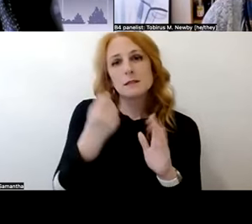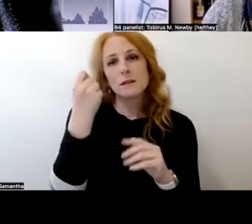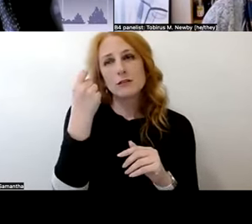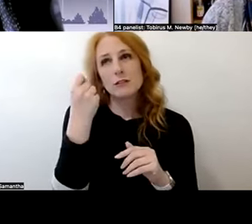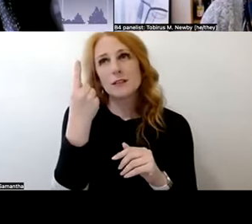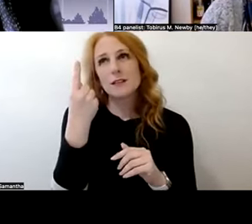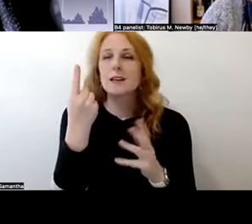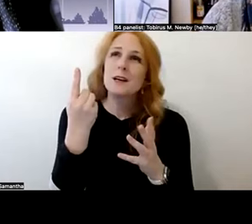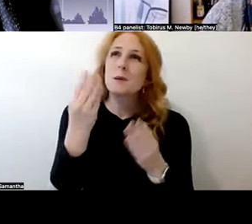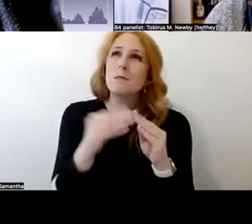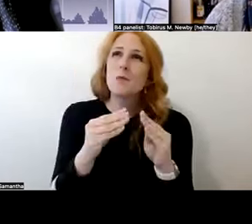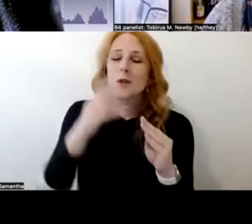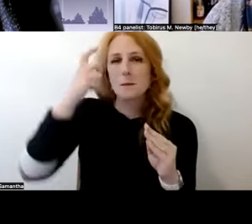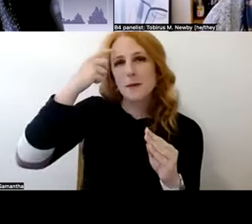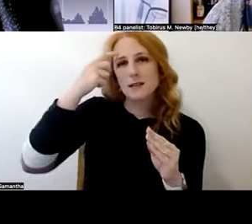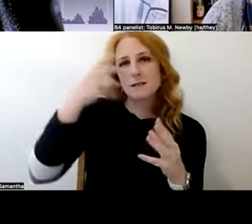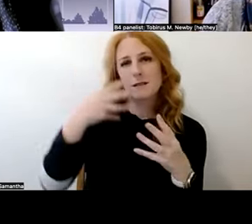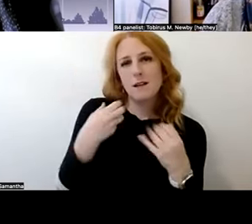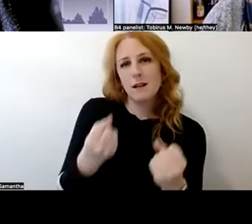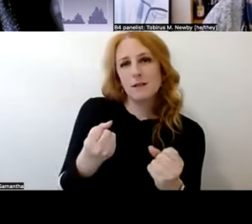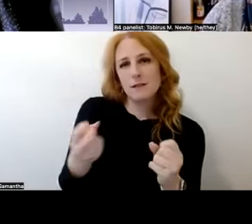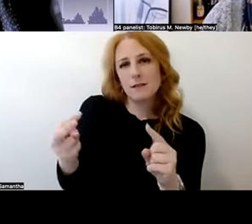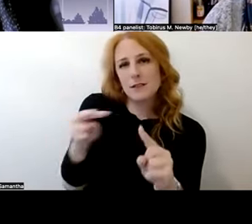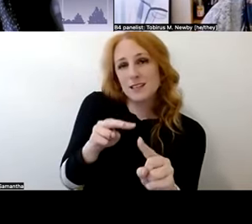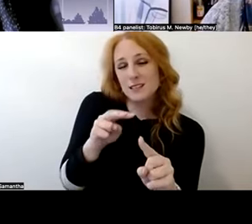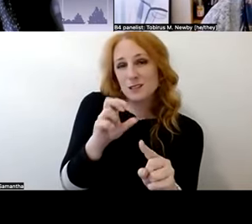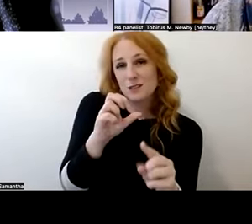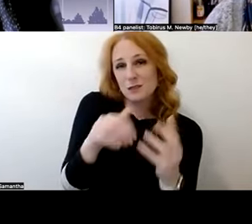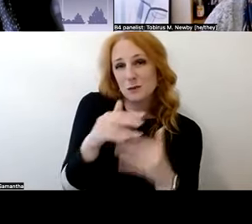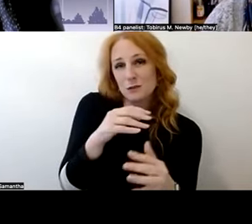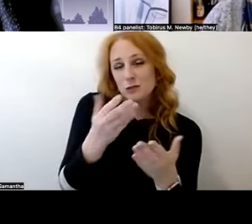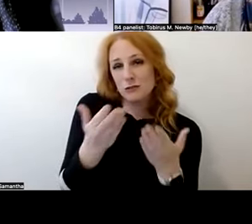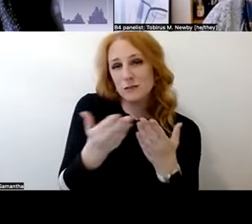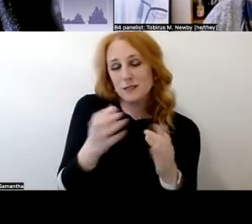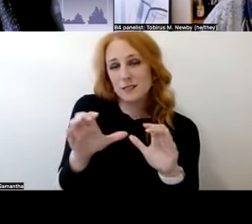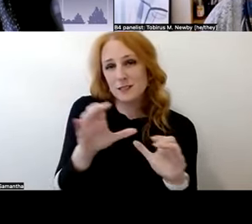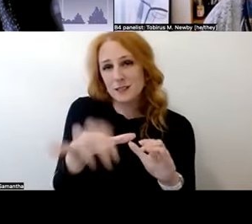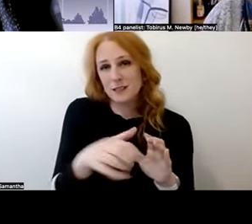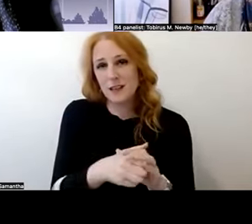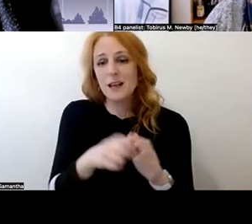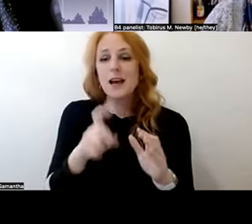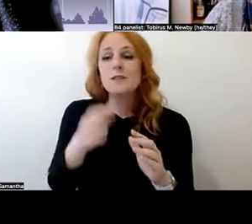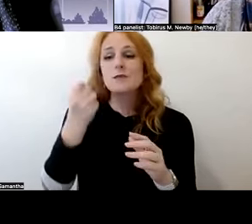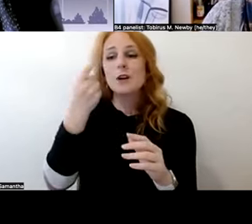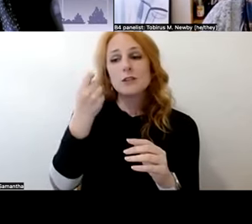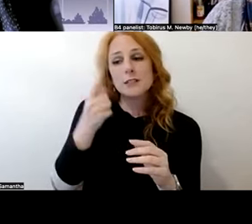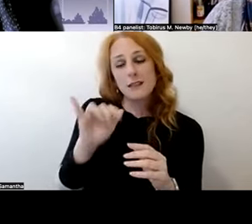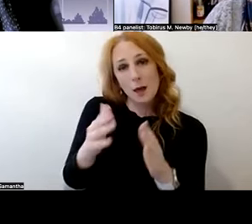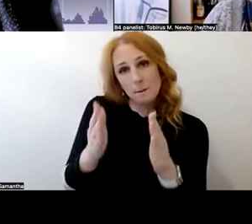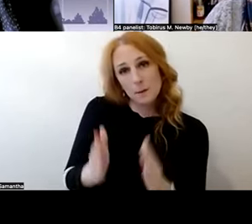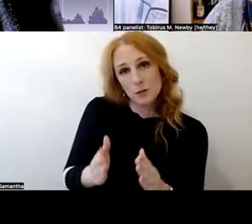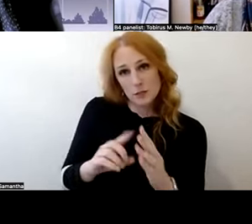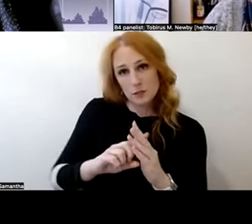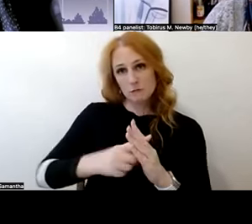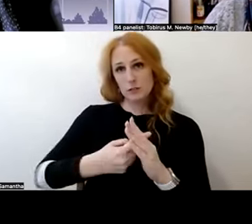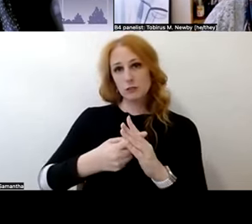the mental health lens because this is what our unit of social services does, is understanding what a person's initial baseline was. So if a person